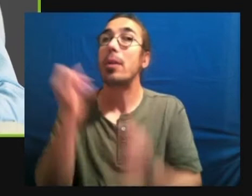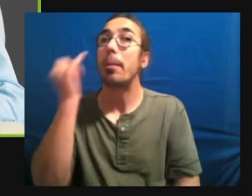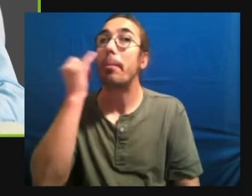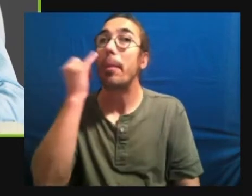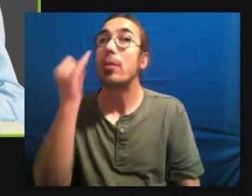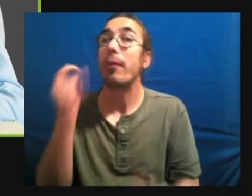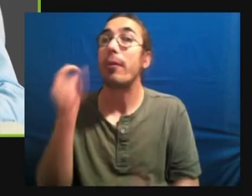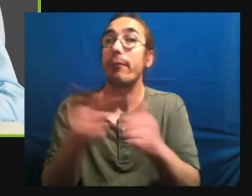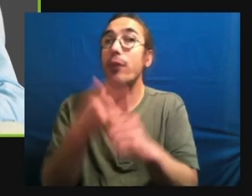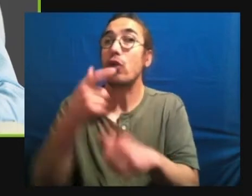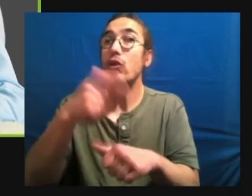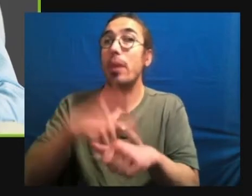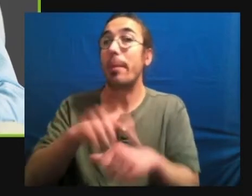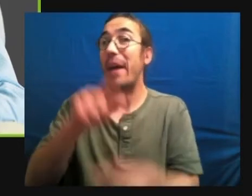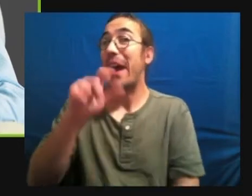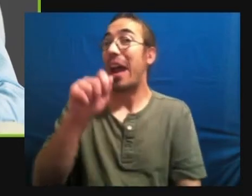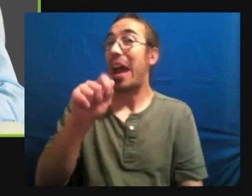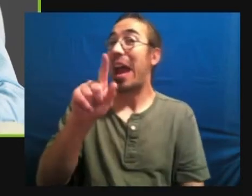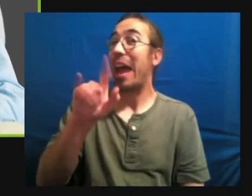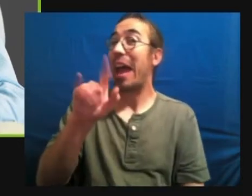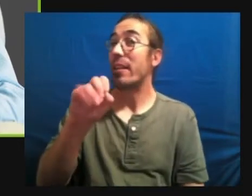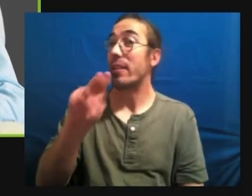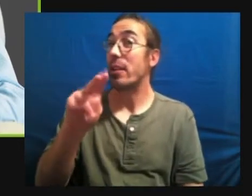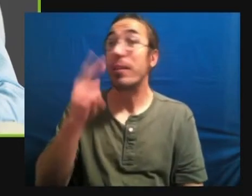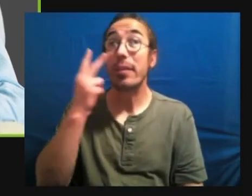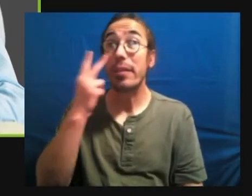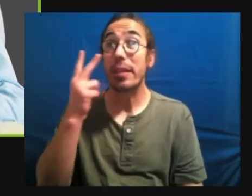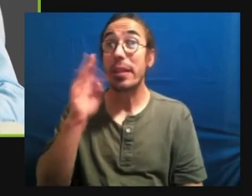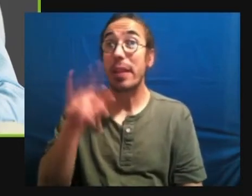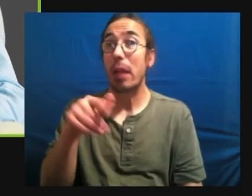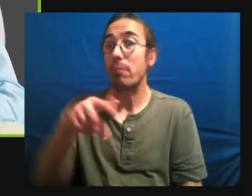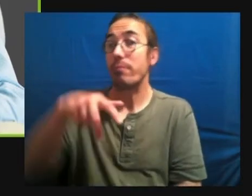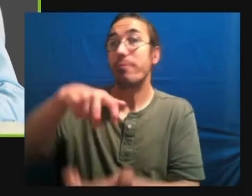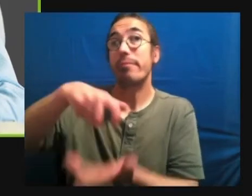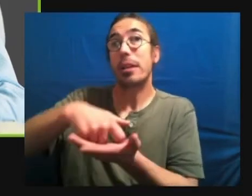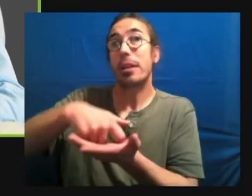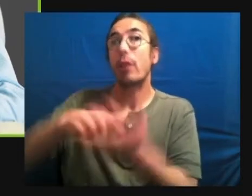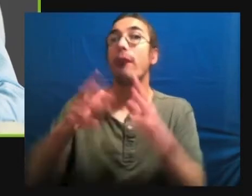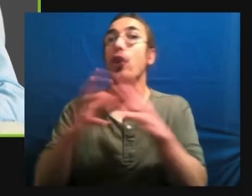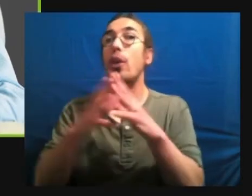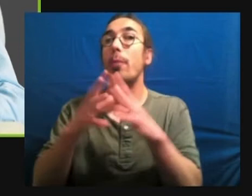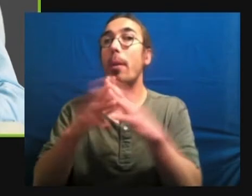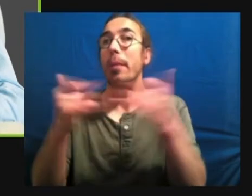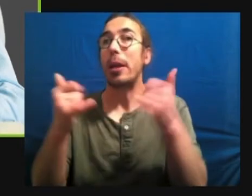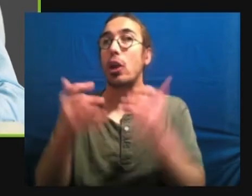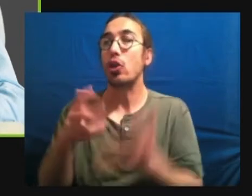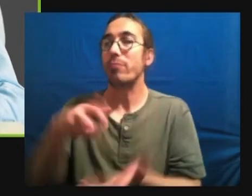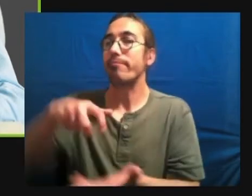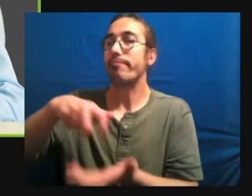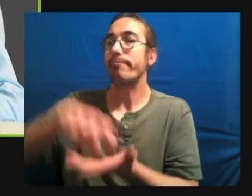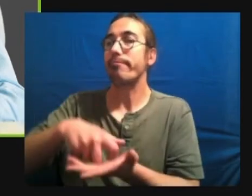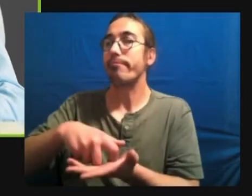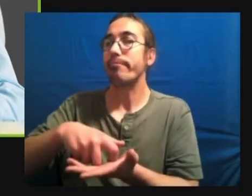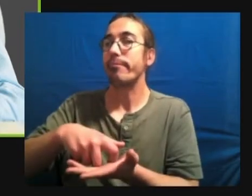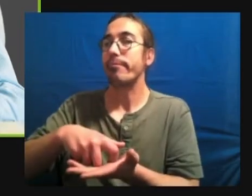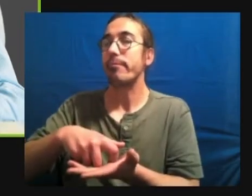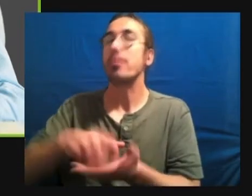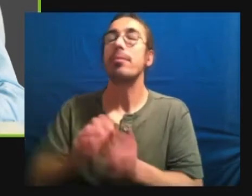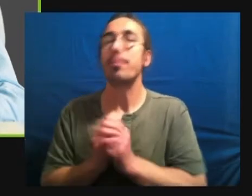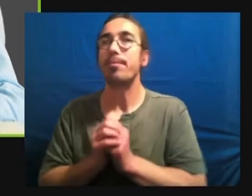time Ellison has seen it. We use this example because most people know about it and have this